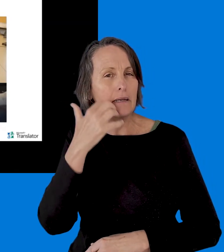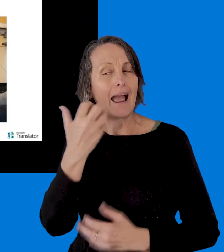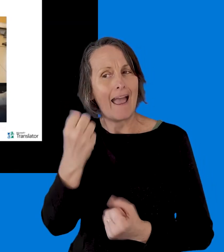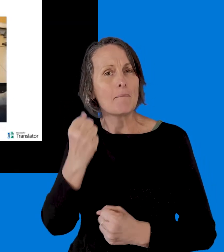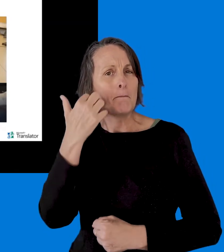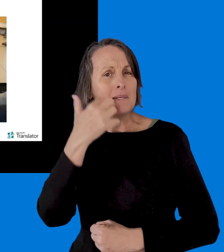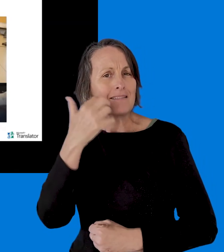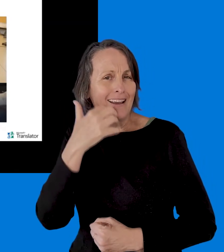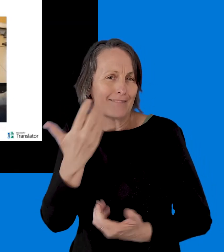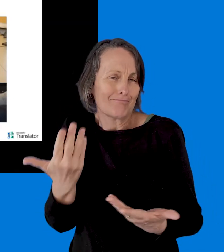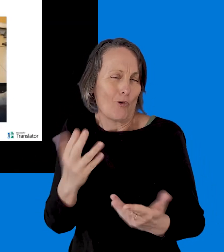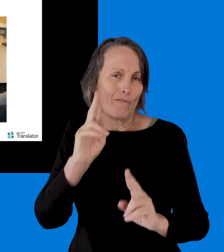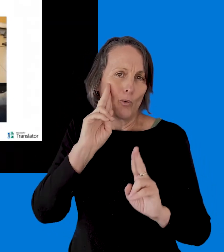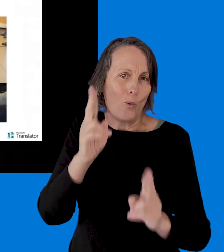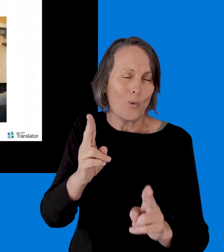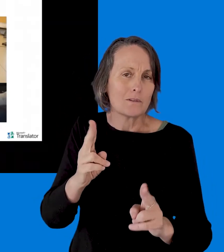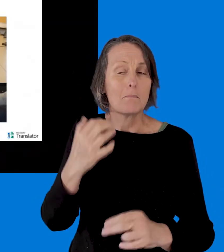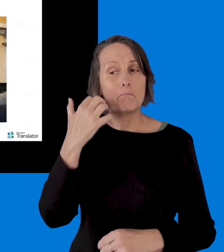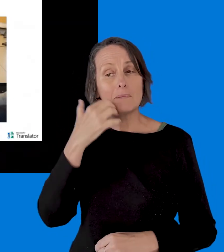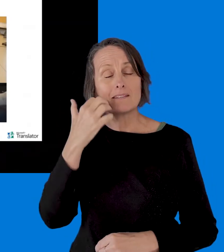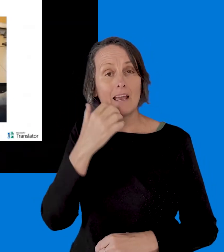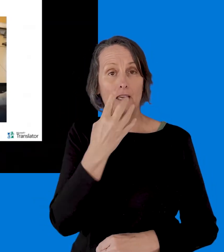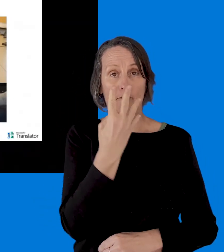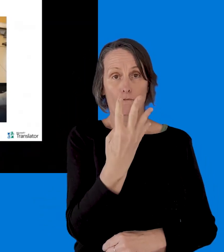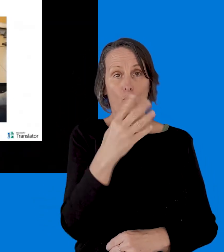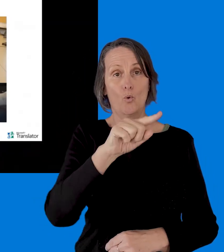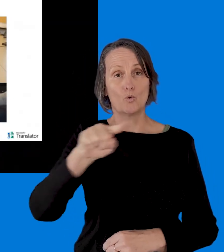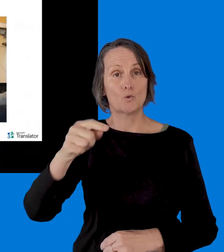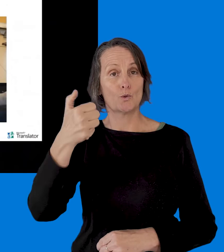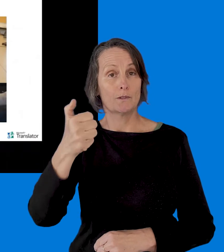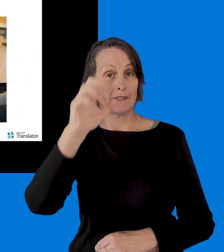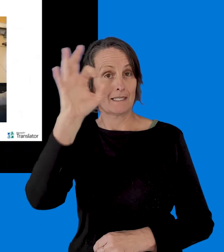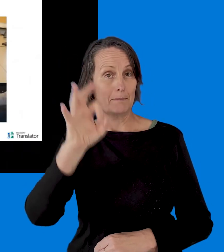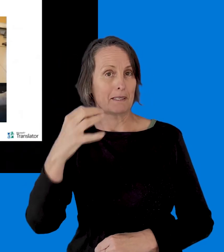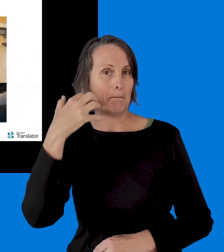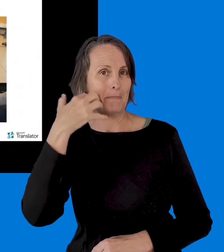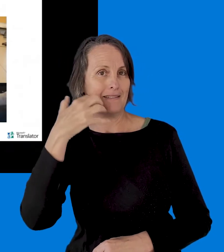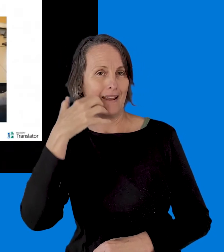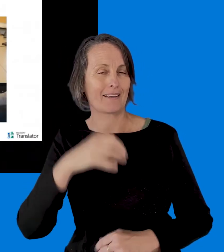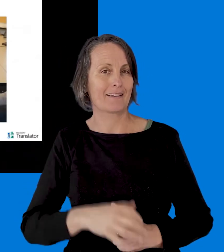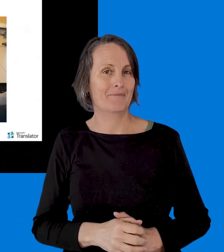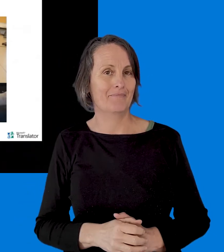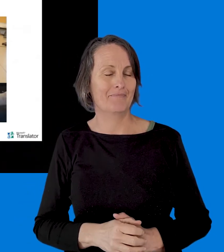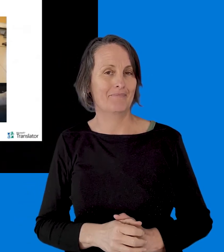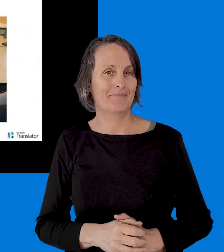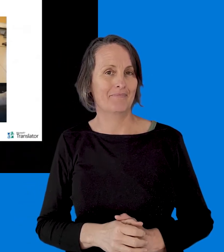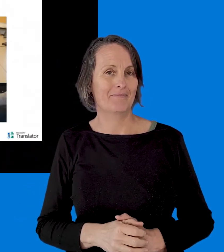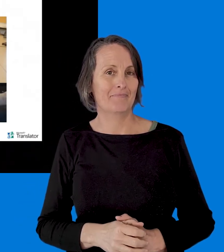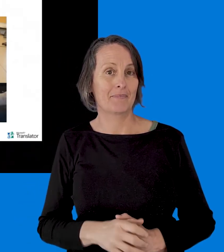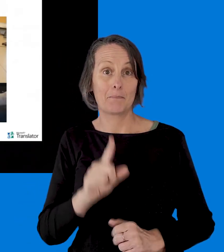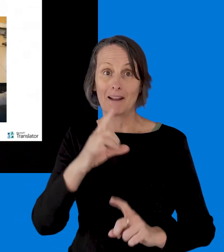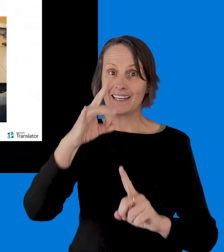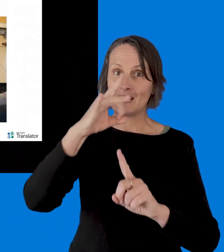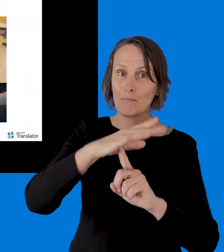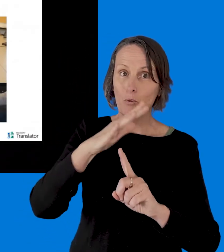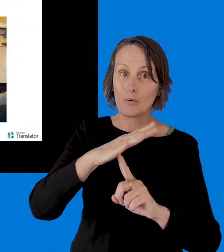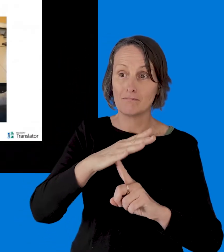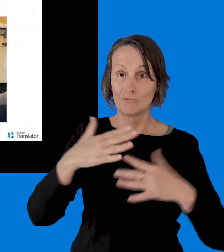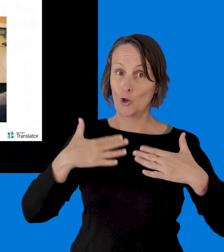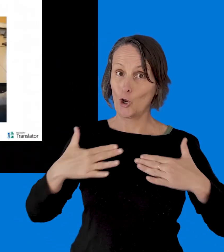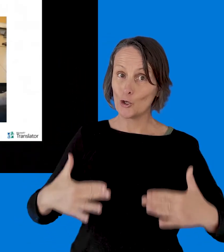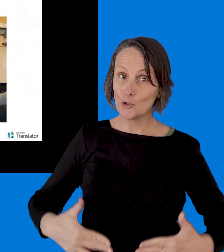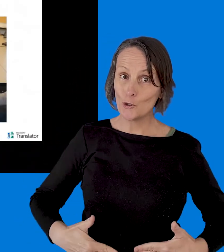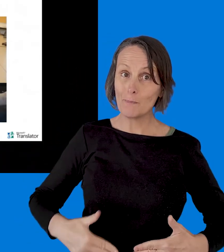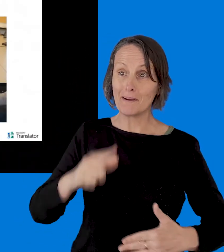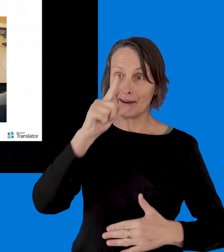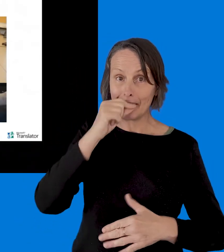of around 4 to 6%. It's important to recognize that even a human is not at 0%. Humans